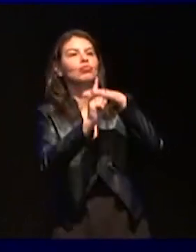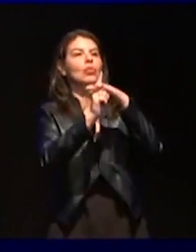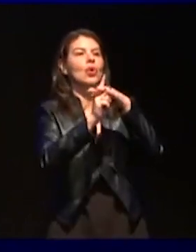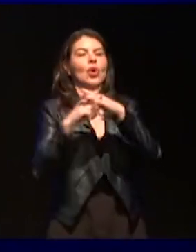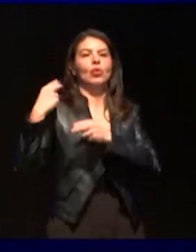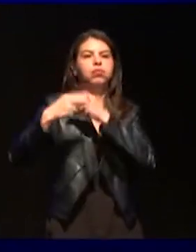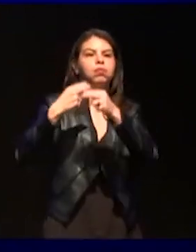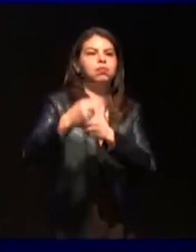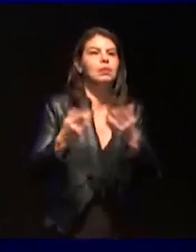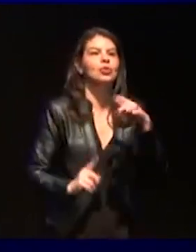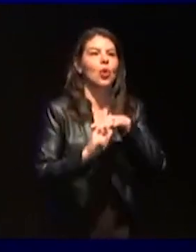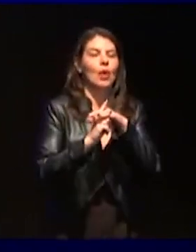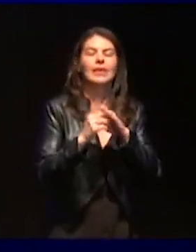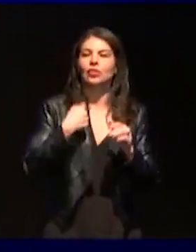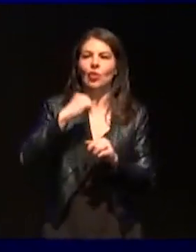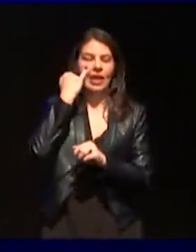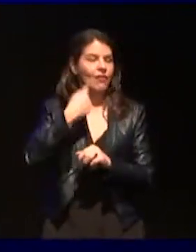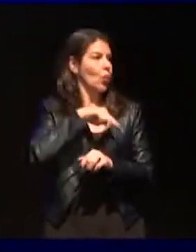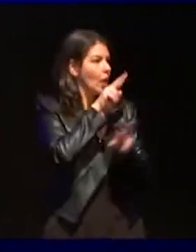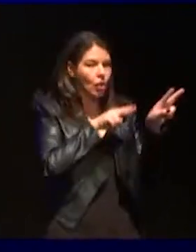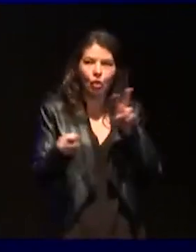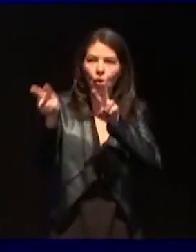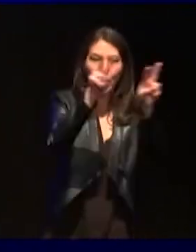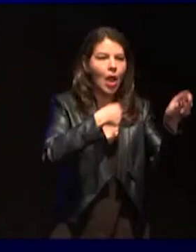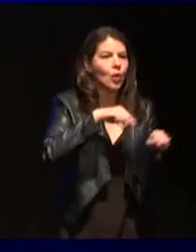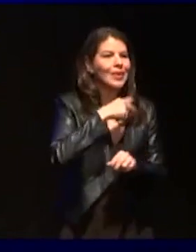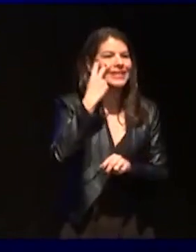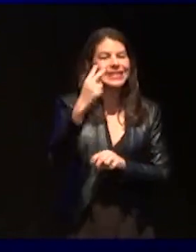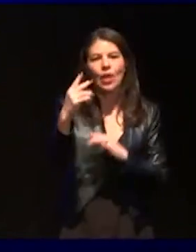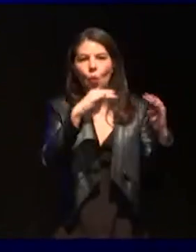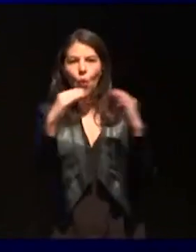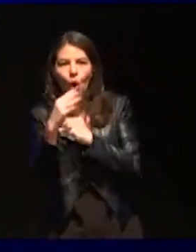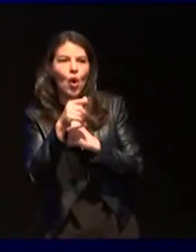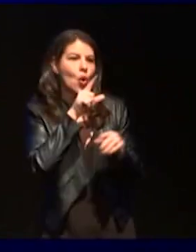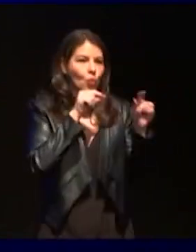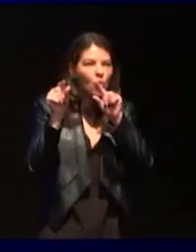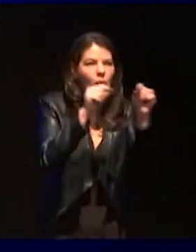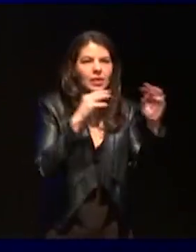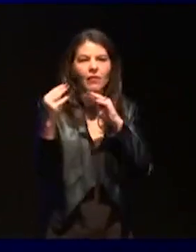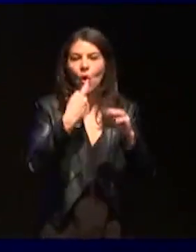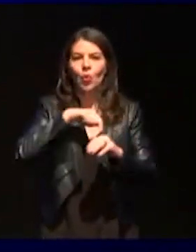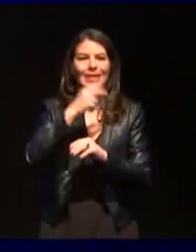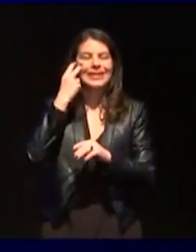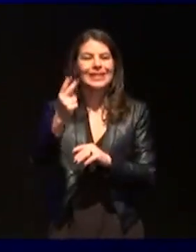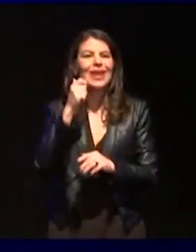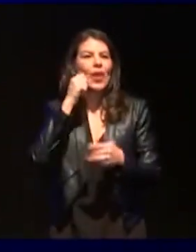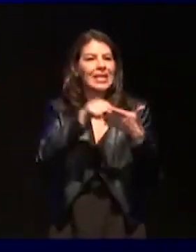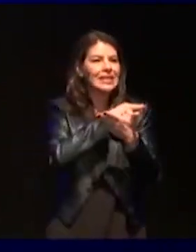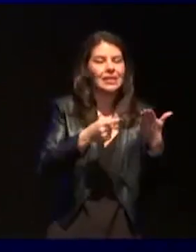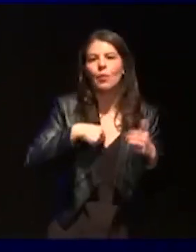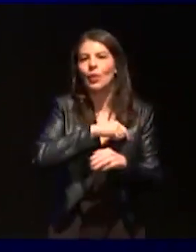of humanity. So when we look around and we see wars and rumors of wars, we see racism, we see homophobia, we